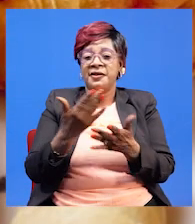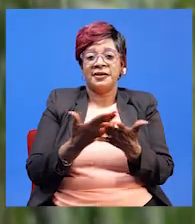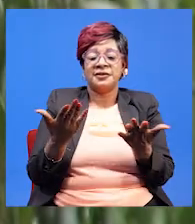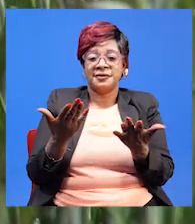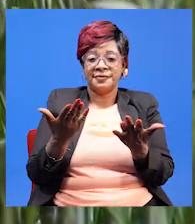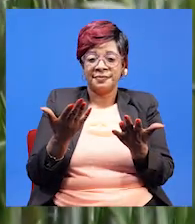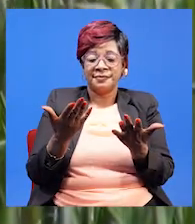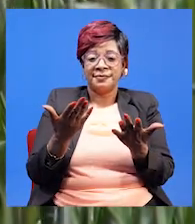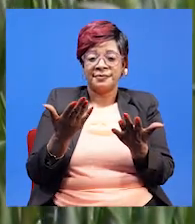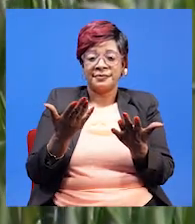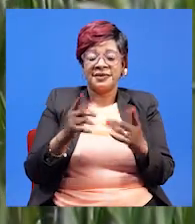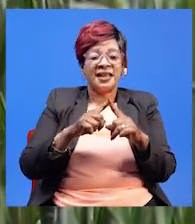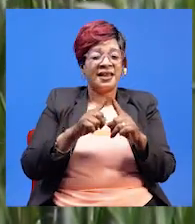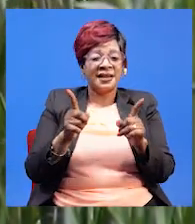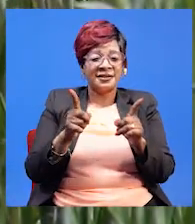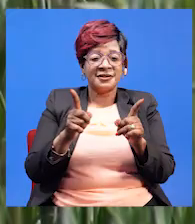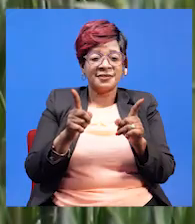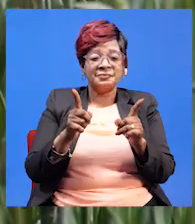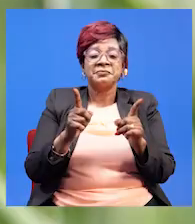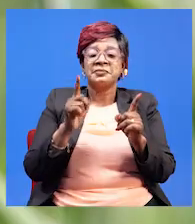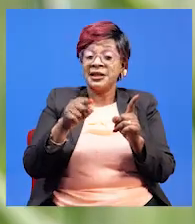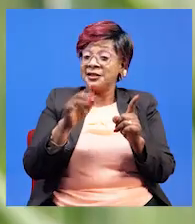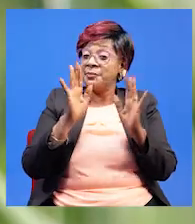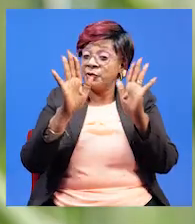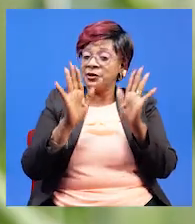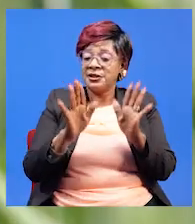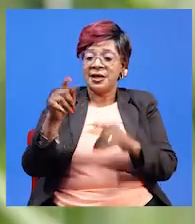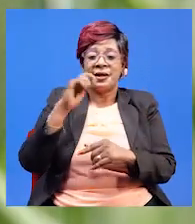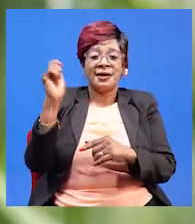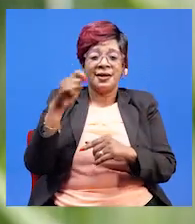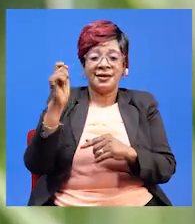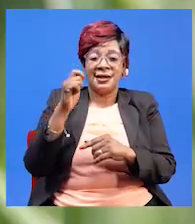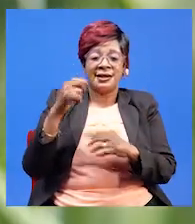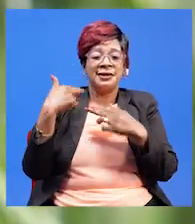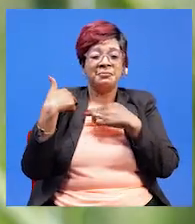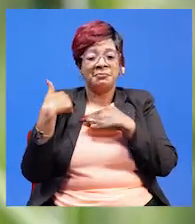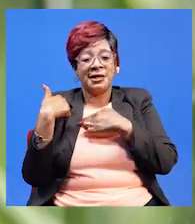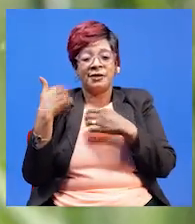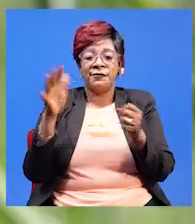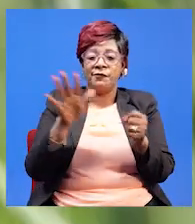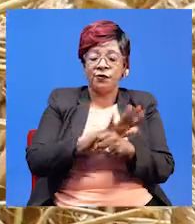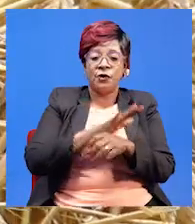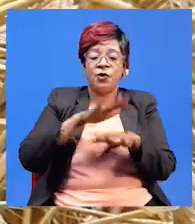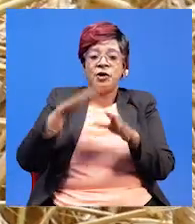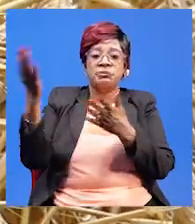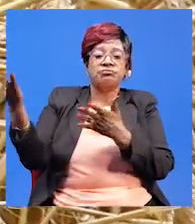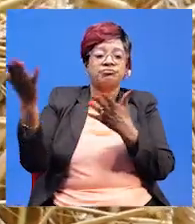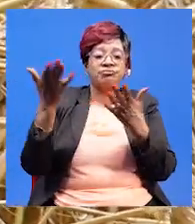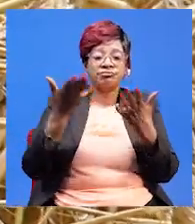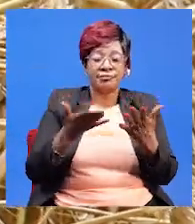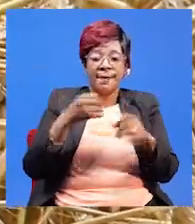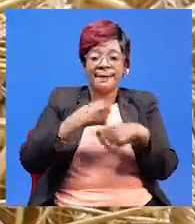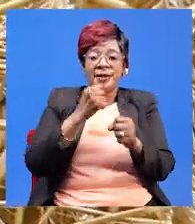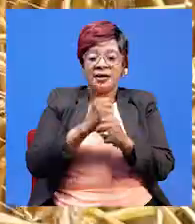pastries. Yet, despite its importance, Kenya remains heavily dependent on imports, leaving